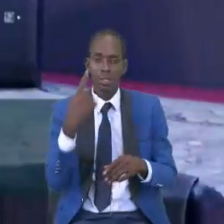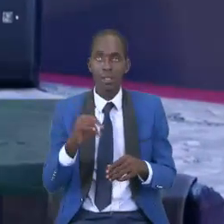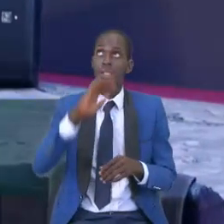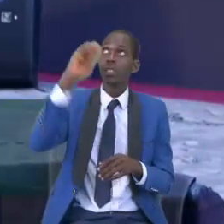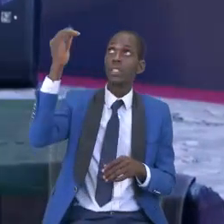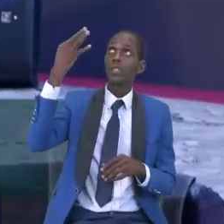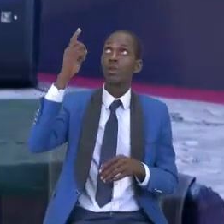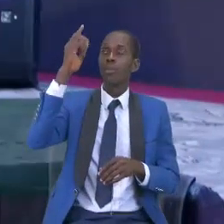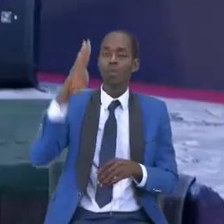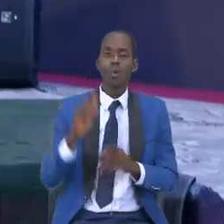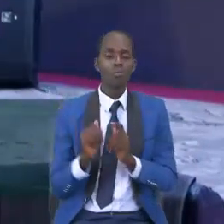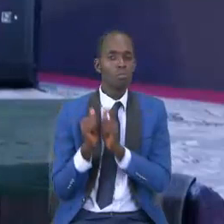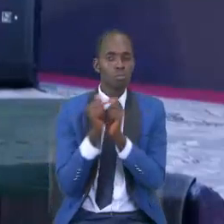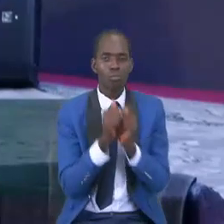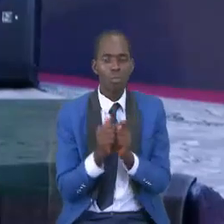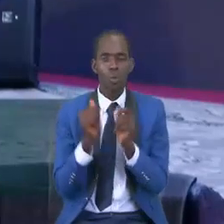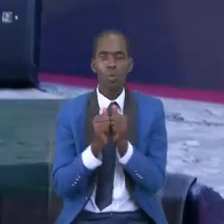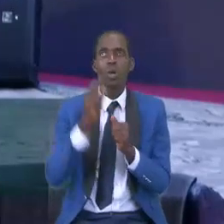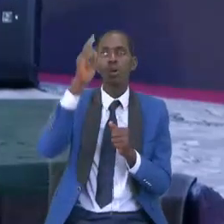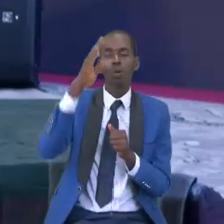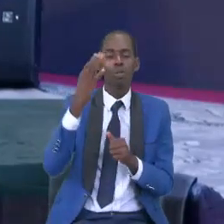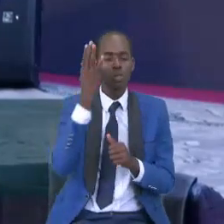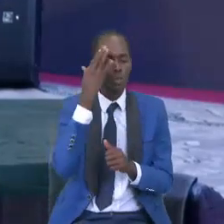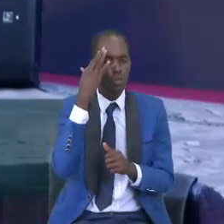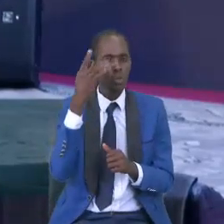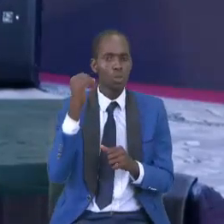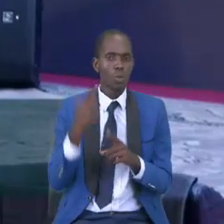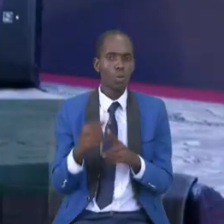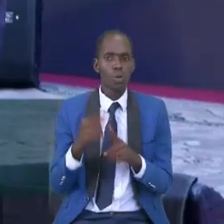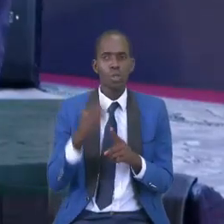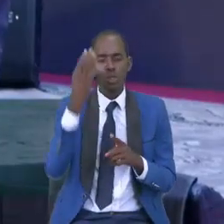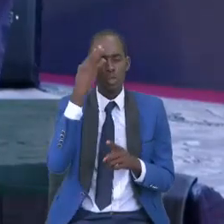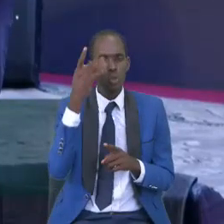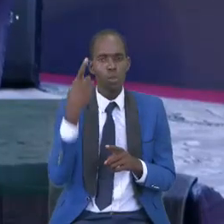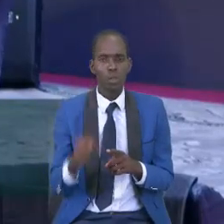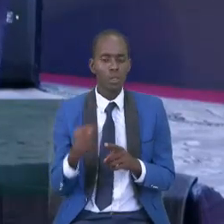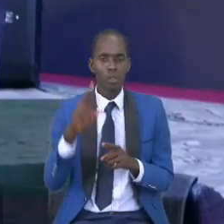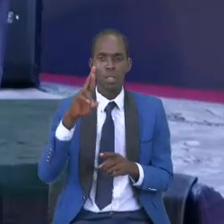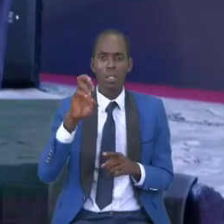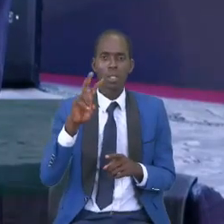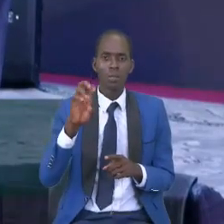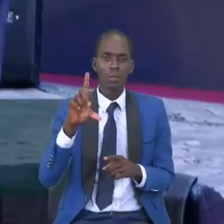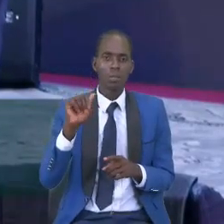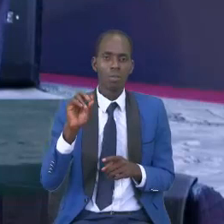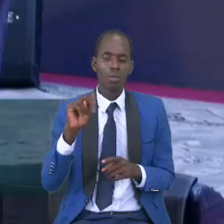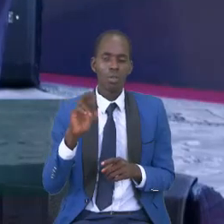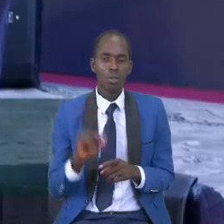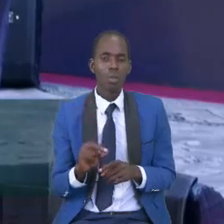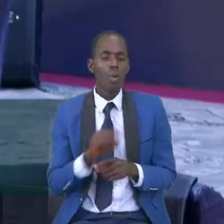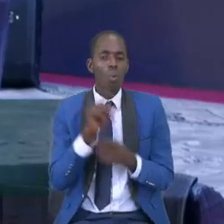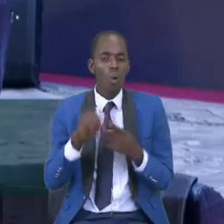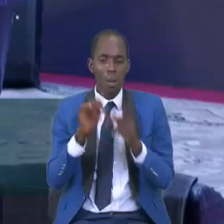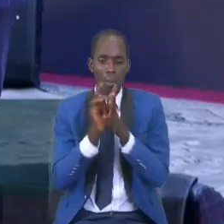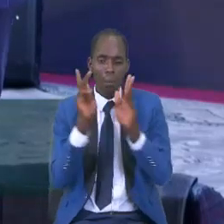God, I've been moving with God, and he knows the word, he knows the revelation, when he turns away